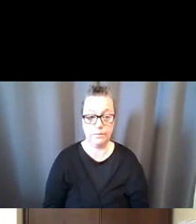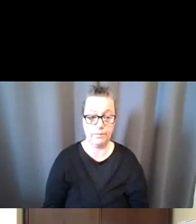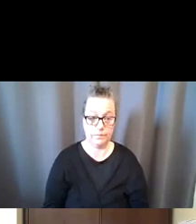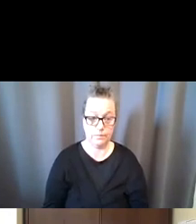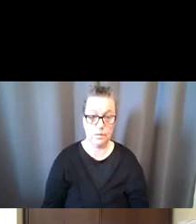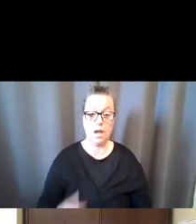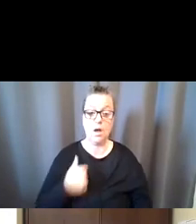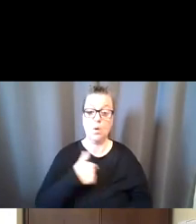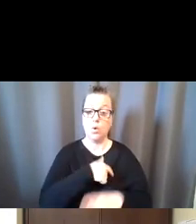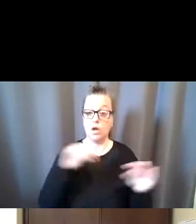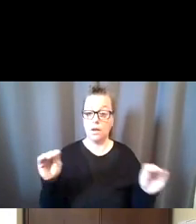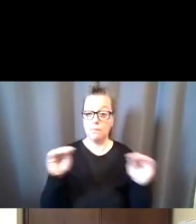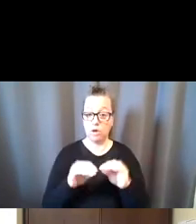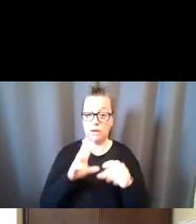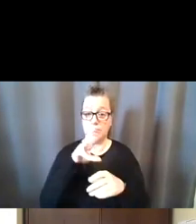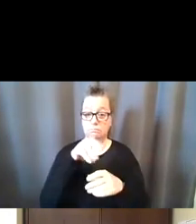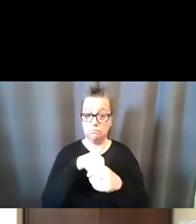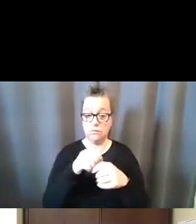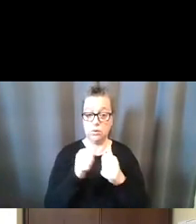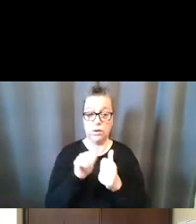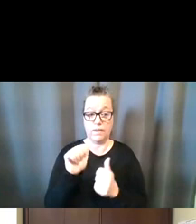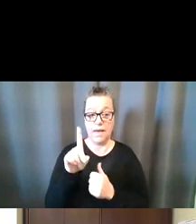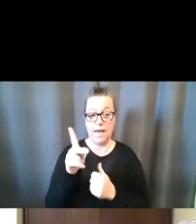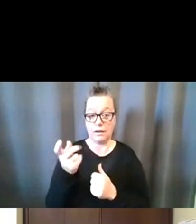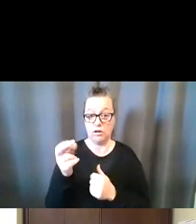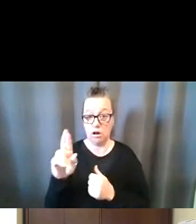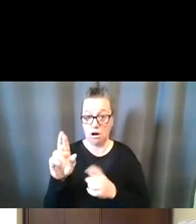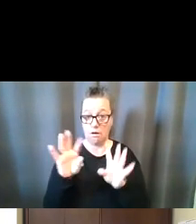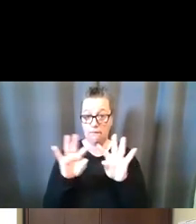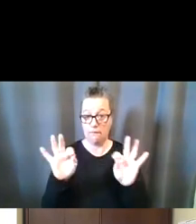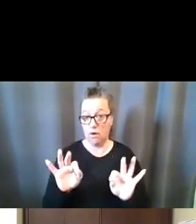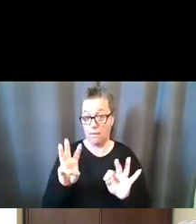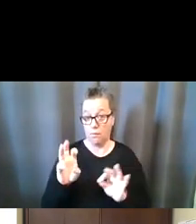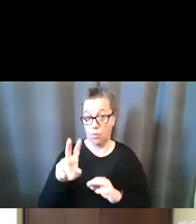We're going to put it into play within an ADKAR framework.